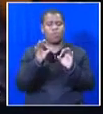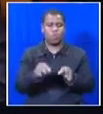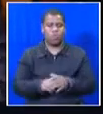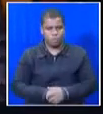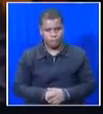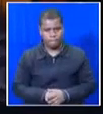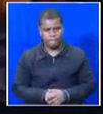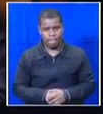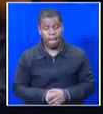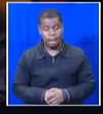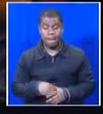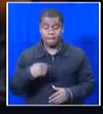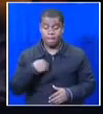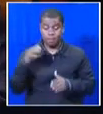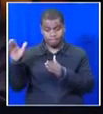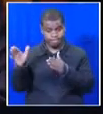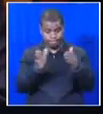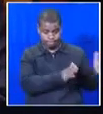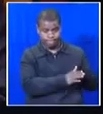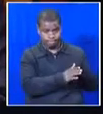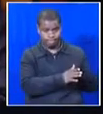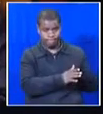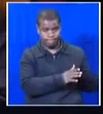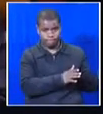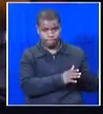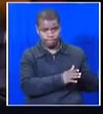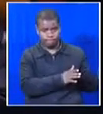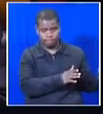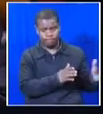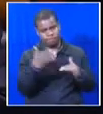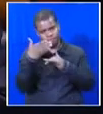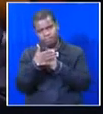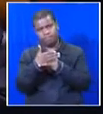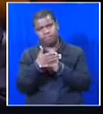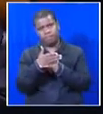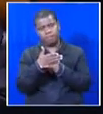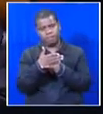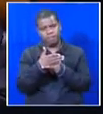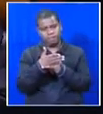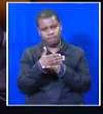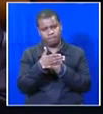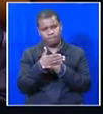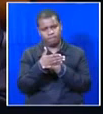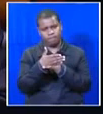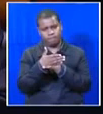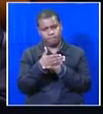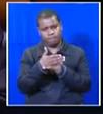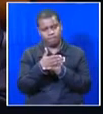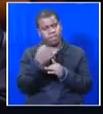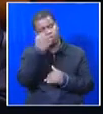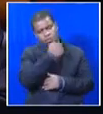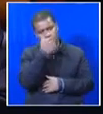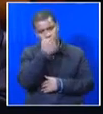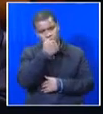raised. I'm coming back here now as I promised earlier on another room. Deputy Speaker, before you do that, if I may, I'm sorry, Deputy Speaker, and